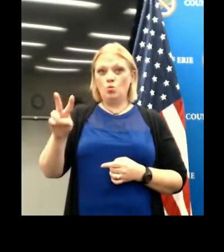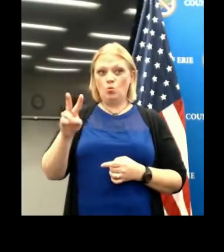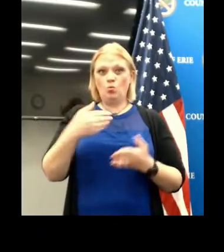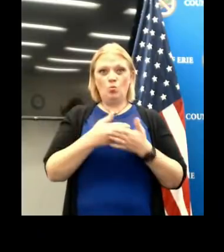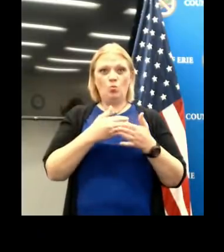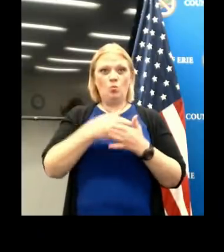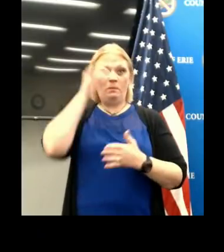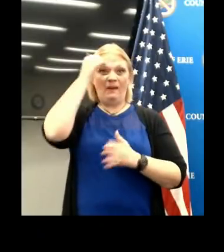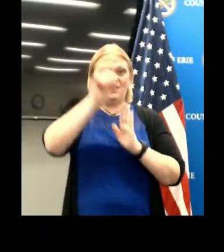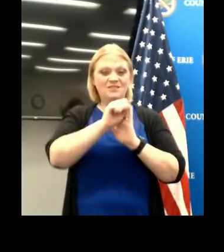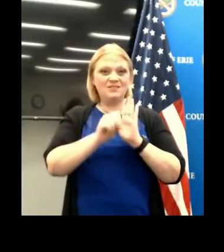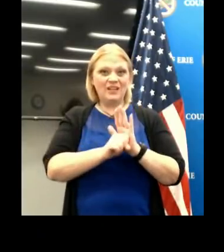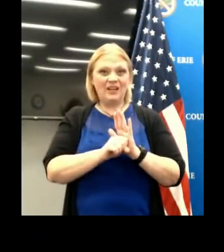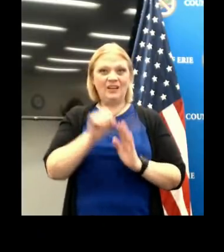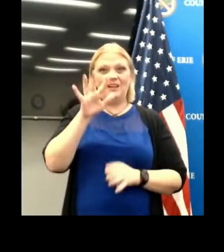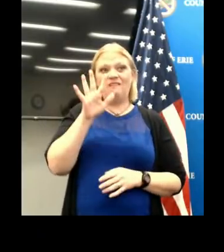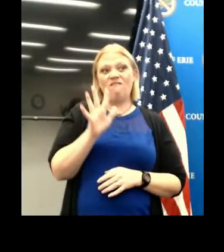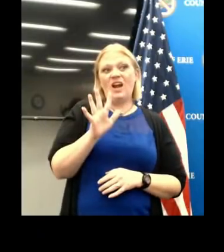State,